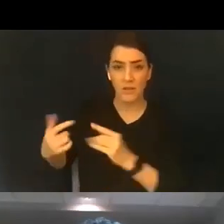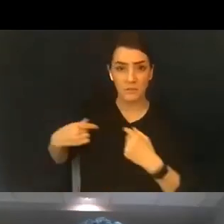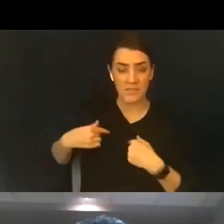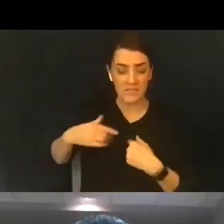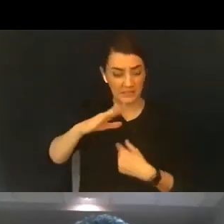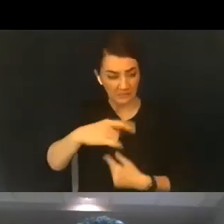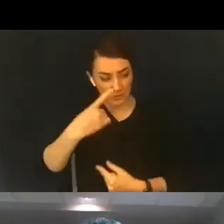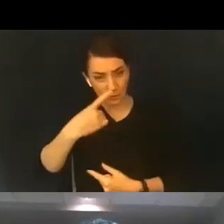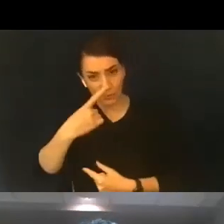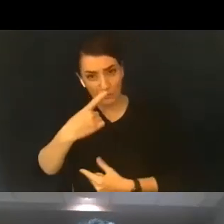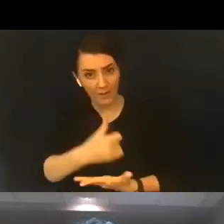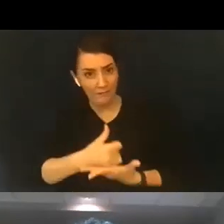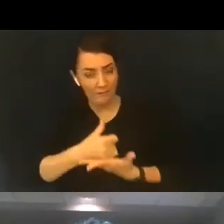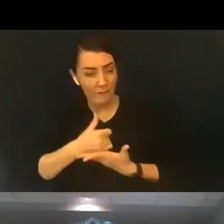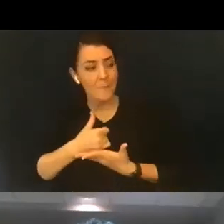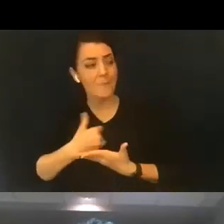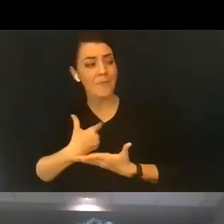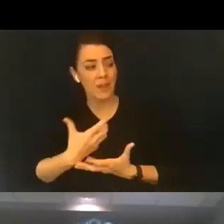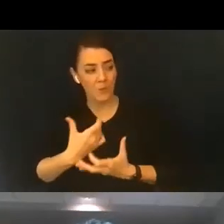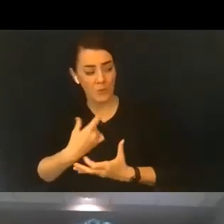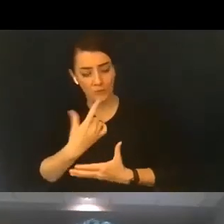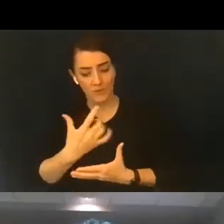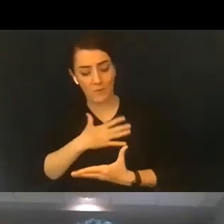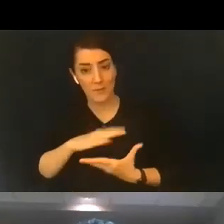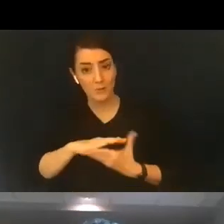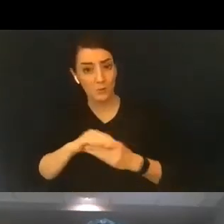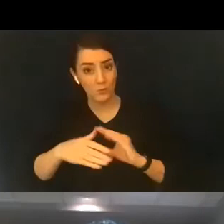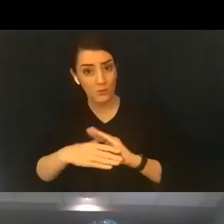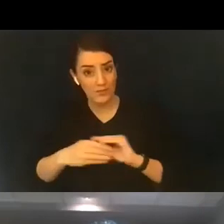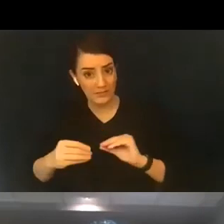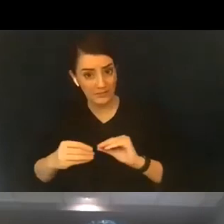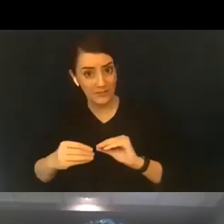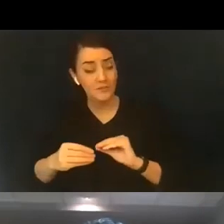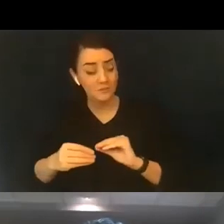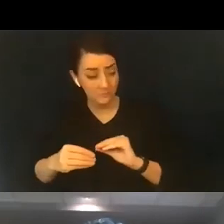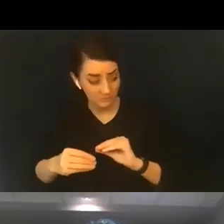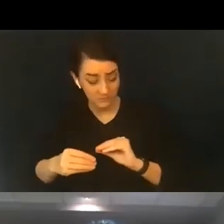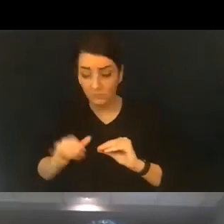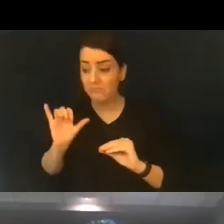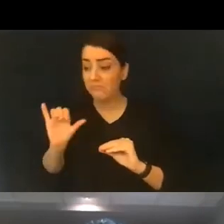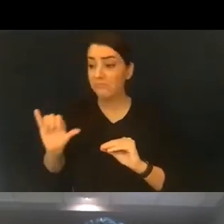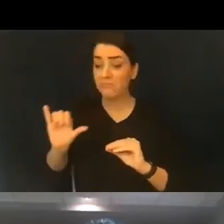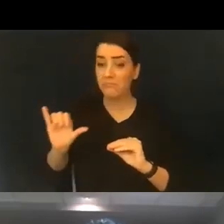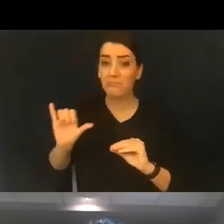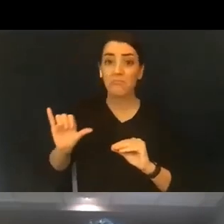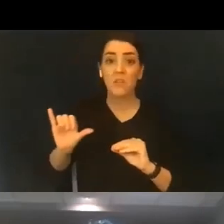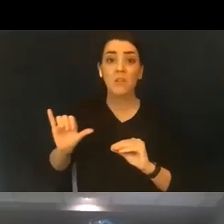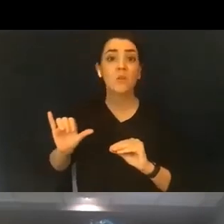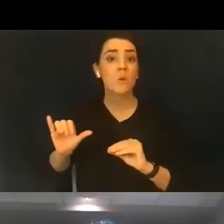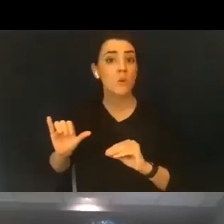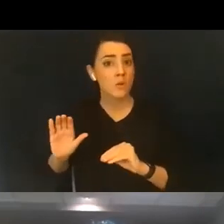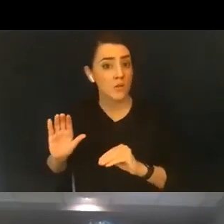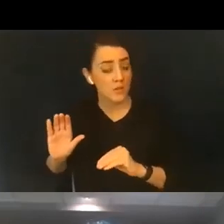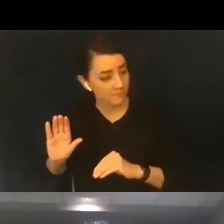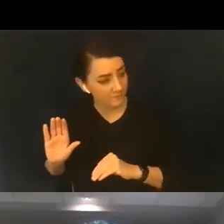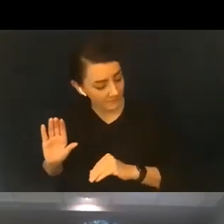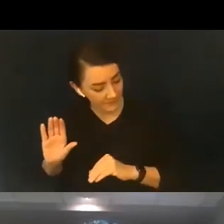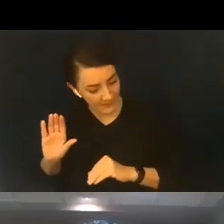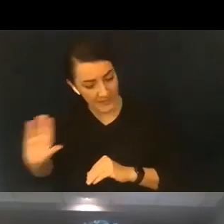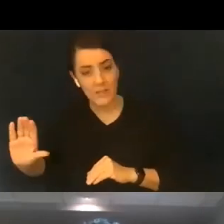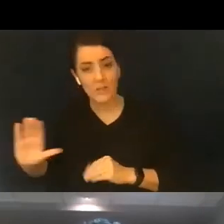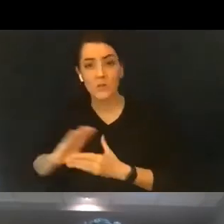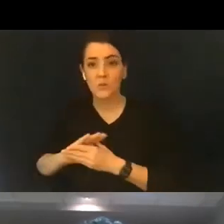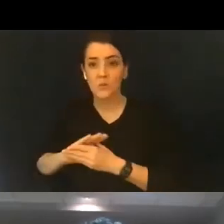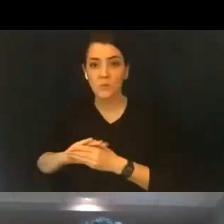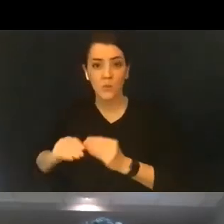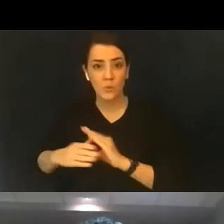3-4 children now, and they are in their 20s, and he's coming out. So these are stories that are or that